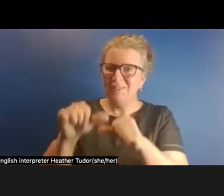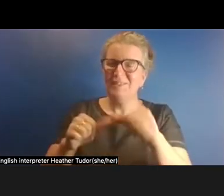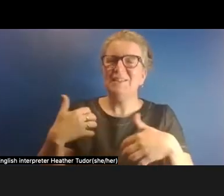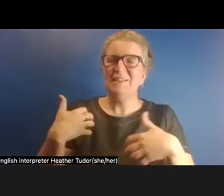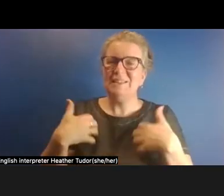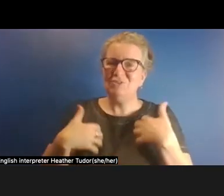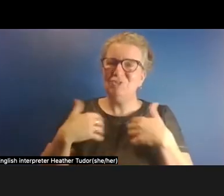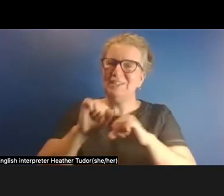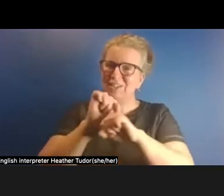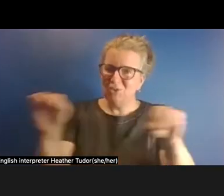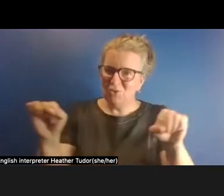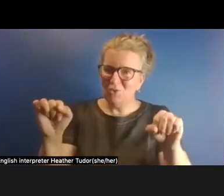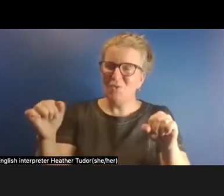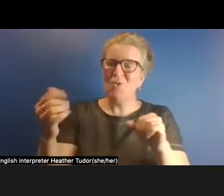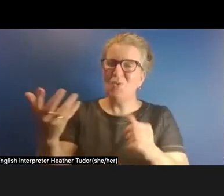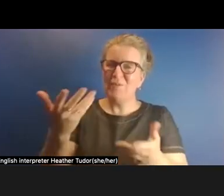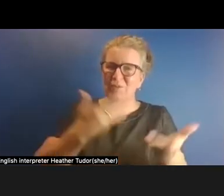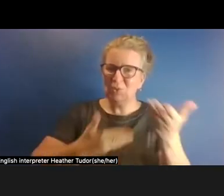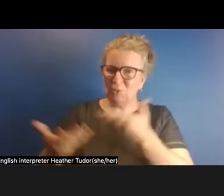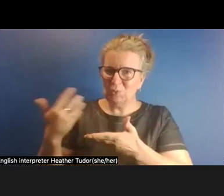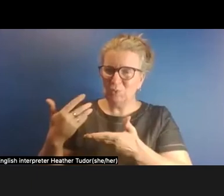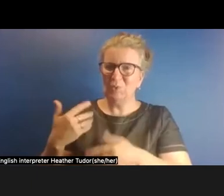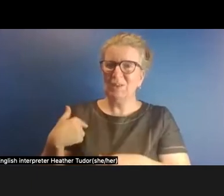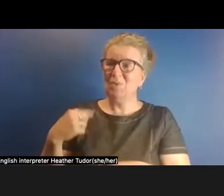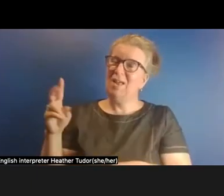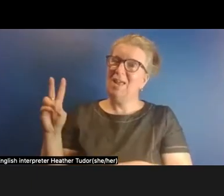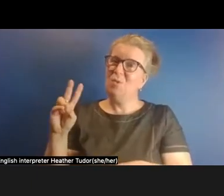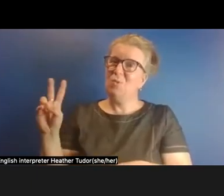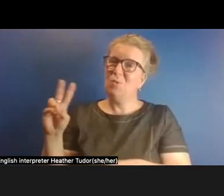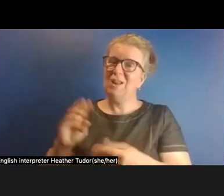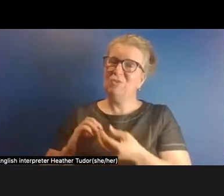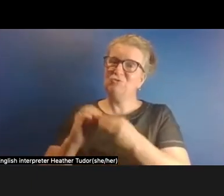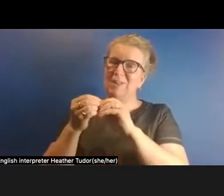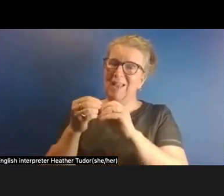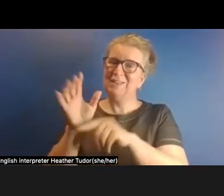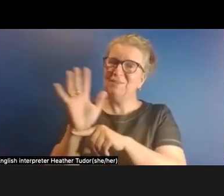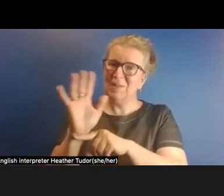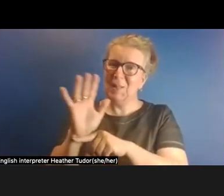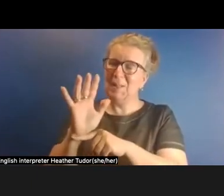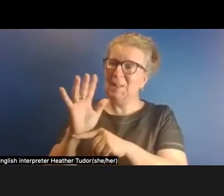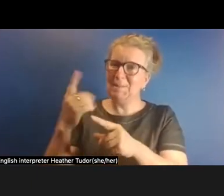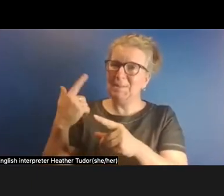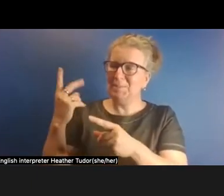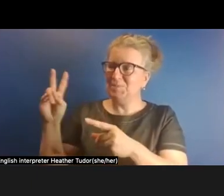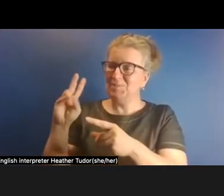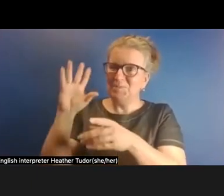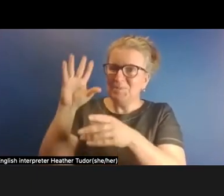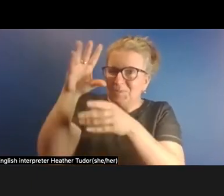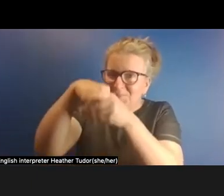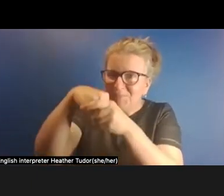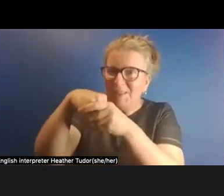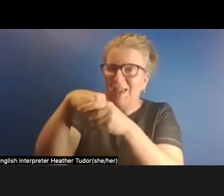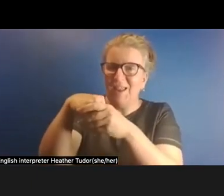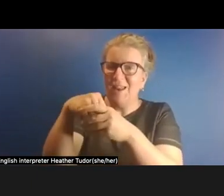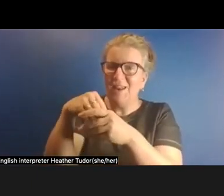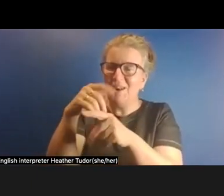when you are making film within 2 people and just have your own world and you know what they're saying. But it's